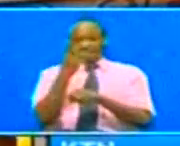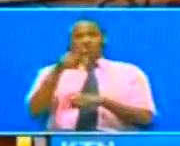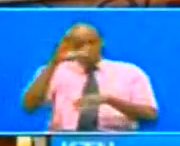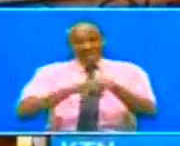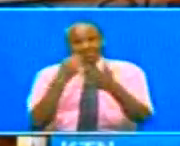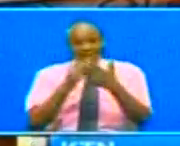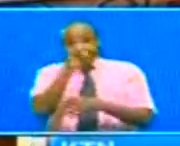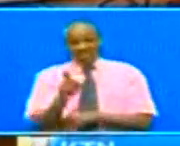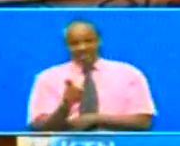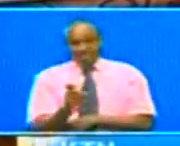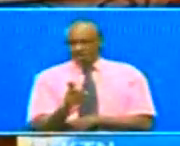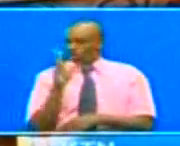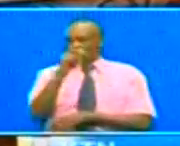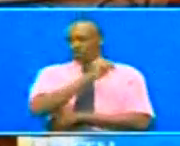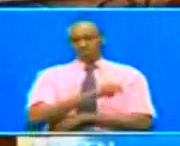amount of money?